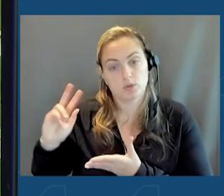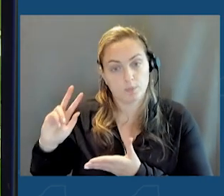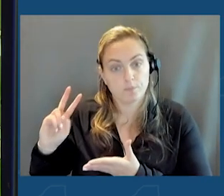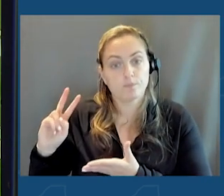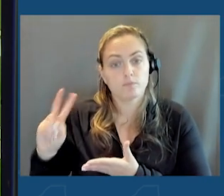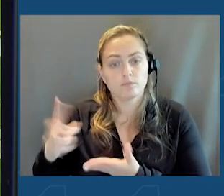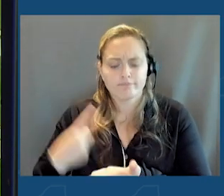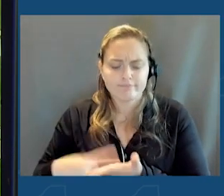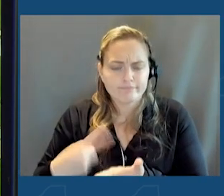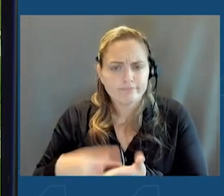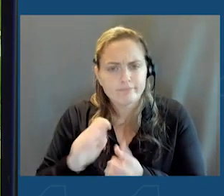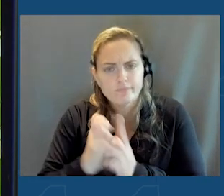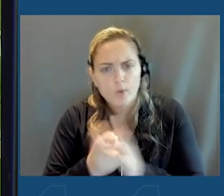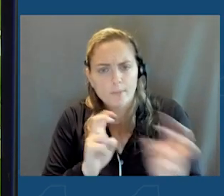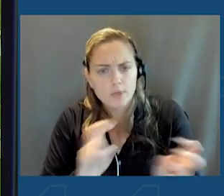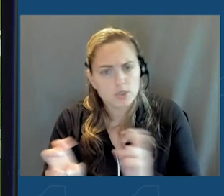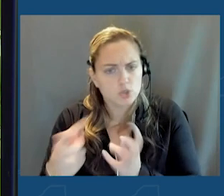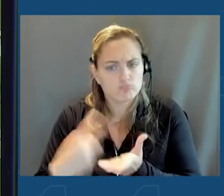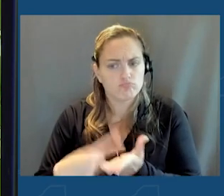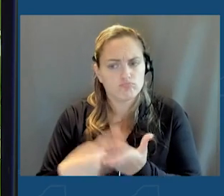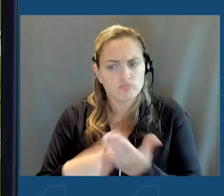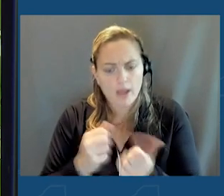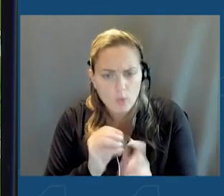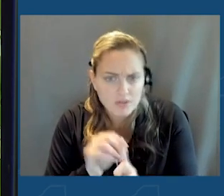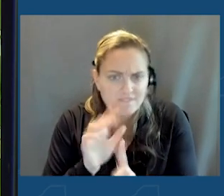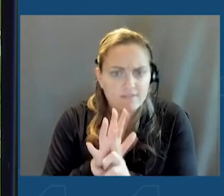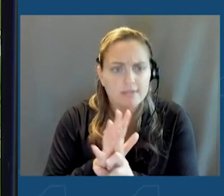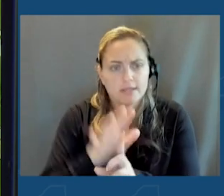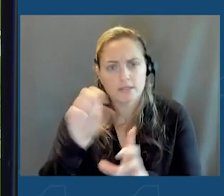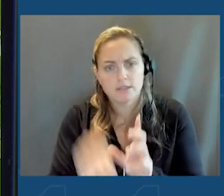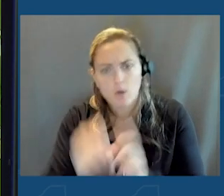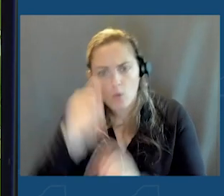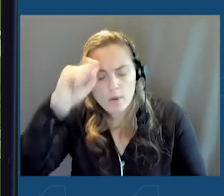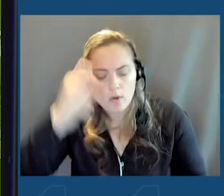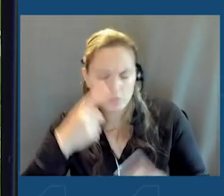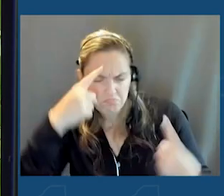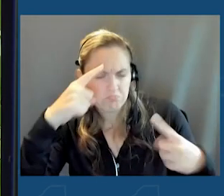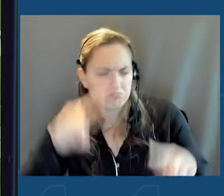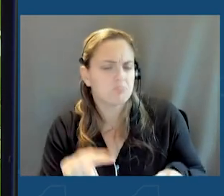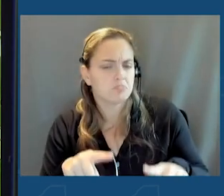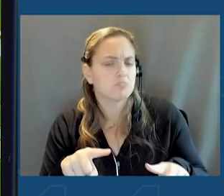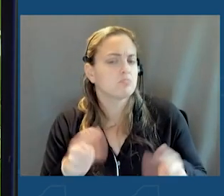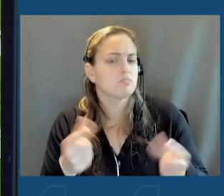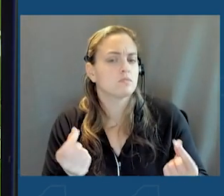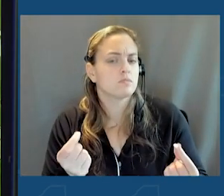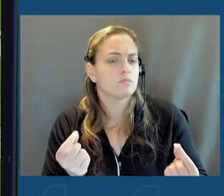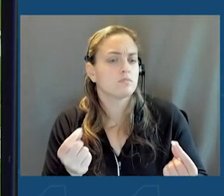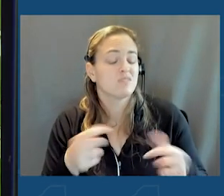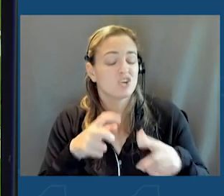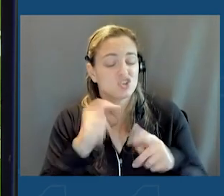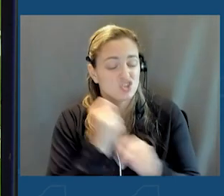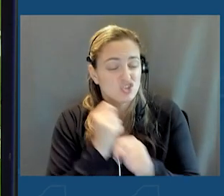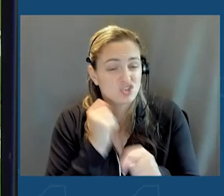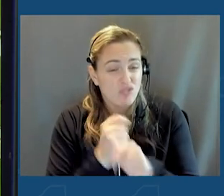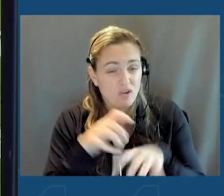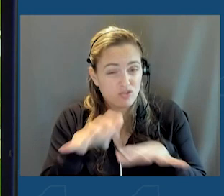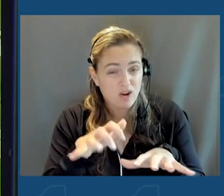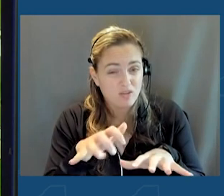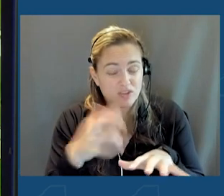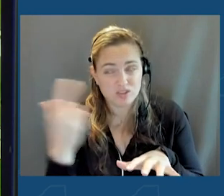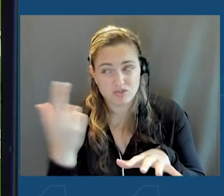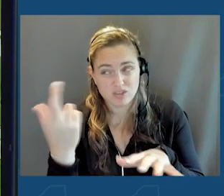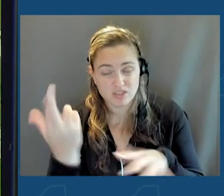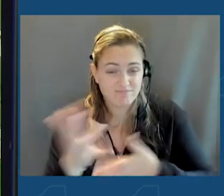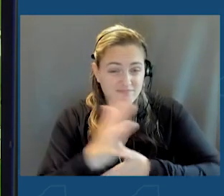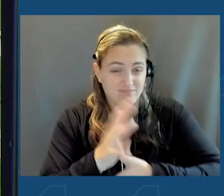these environmental issues affecting the South Bronx and agreed that truck traffic was the #1 contributor to